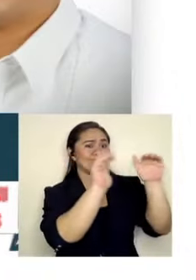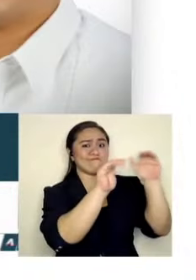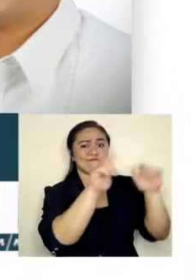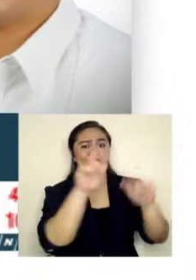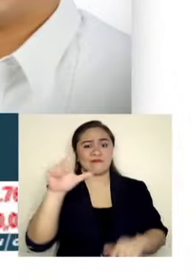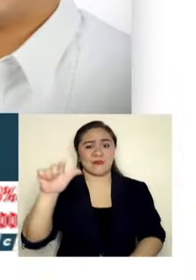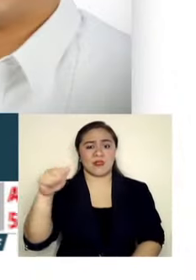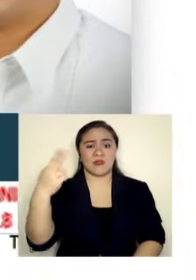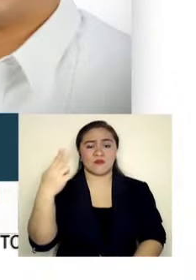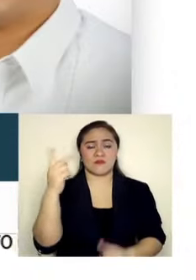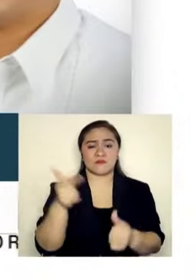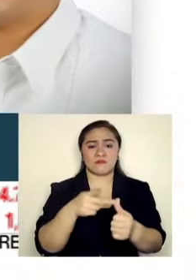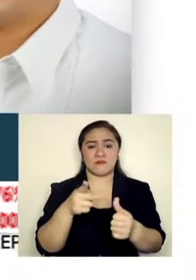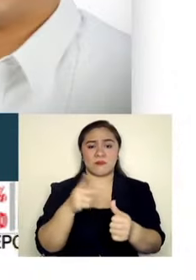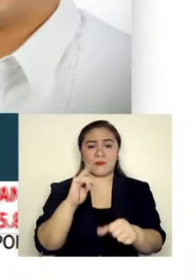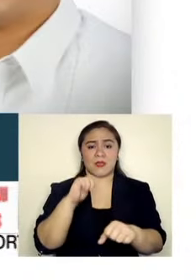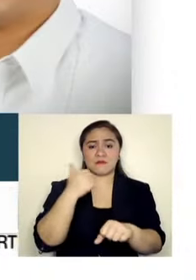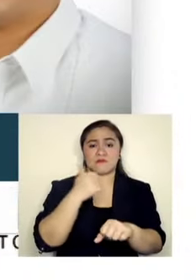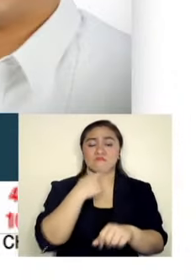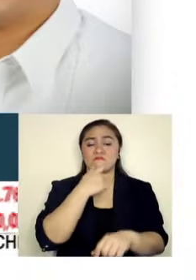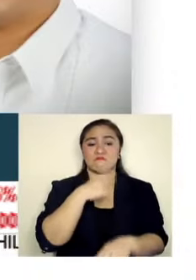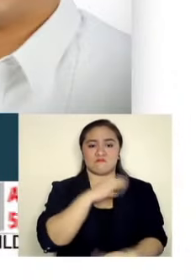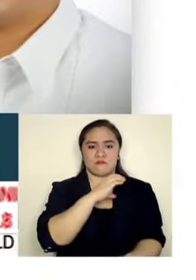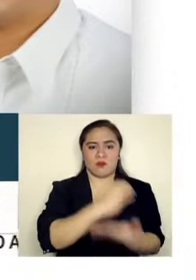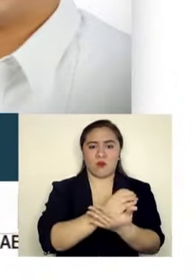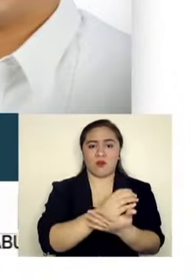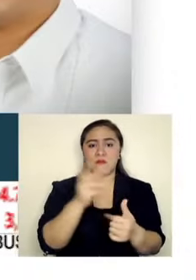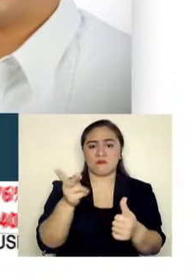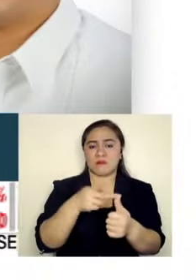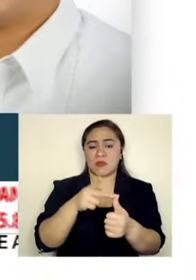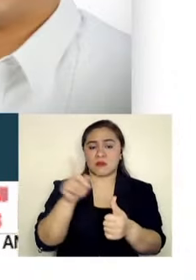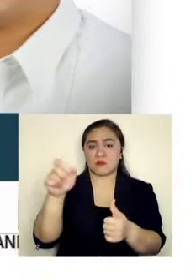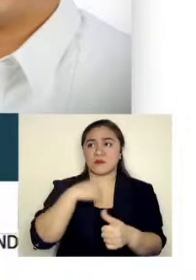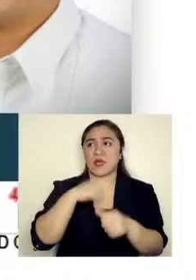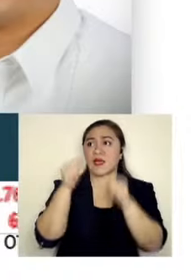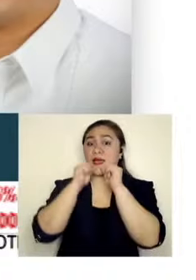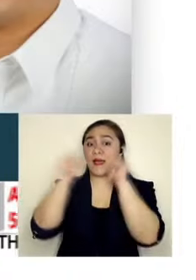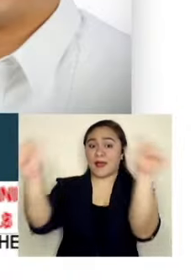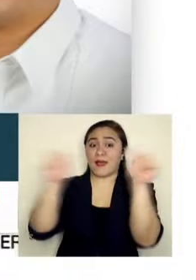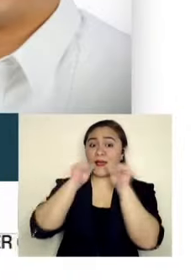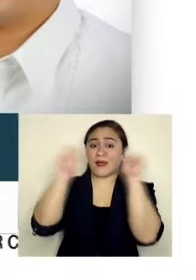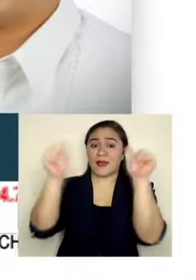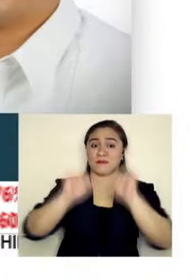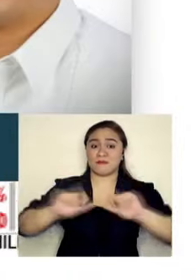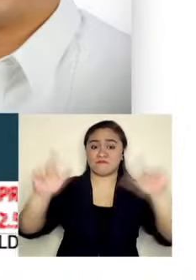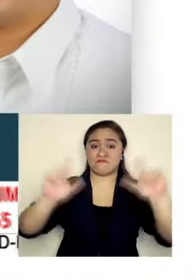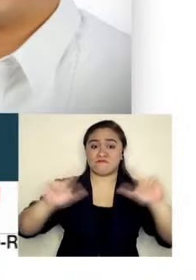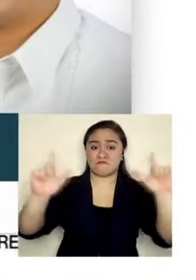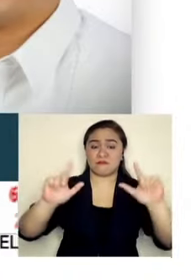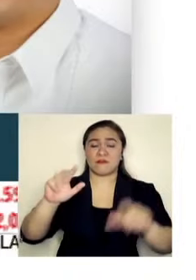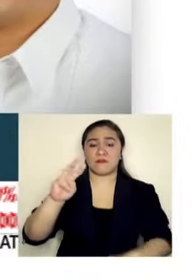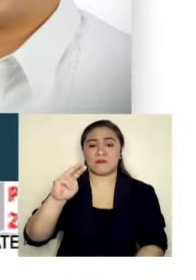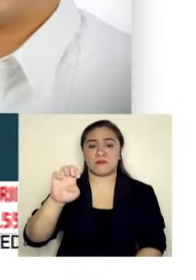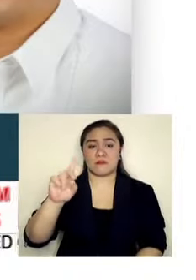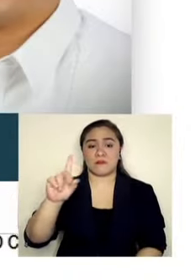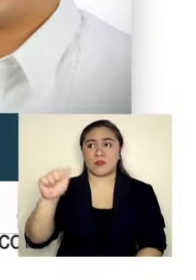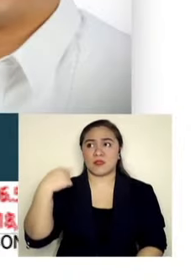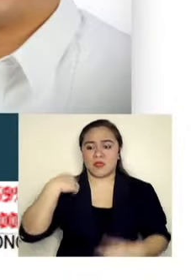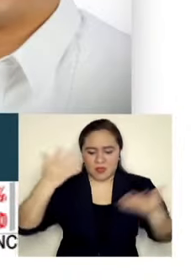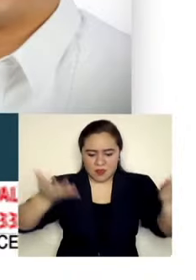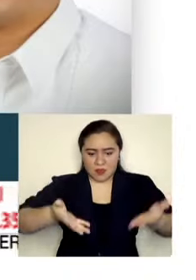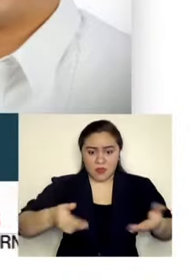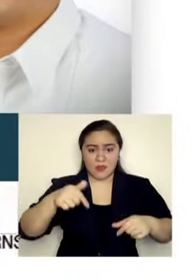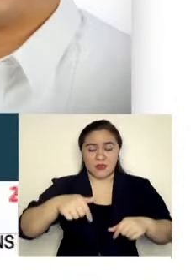confirm what has really happened. Not just announce it to the media that we have a Delta variant case at this point in